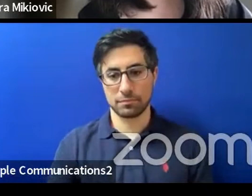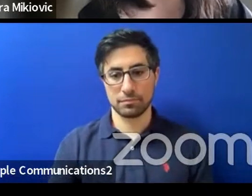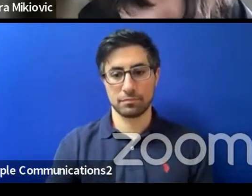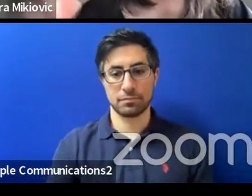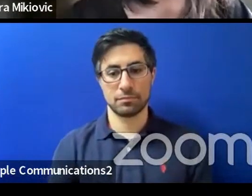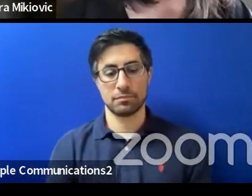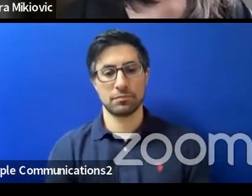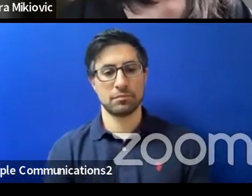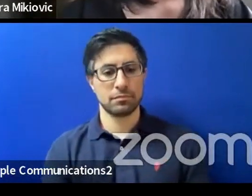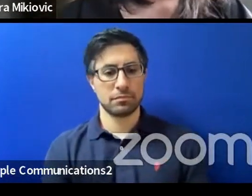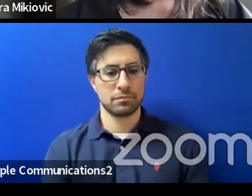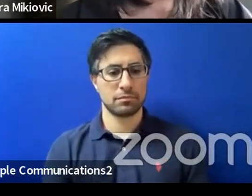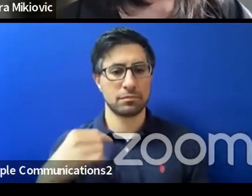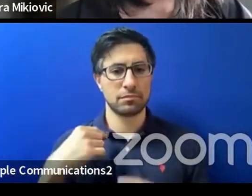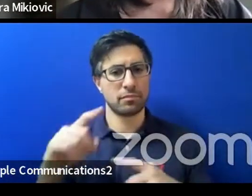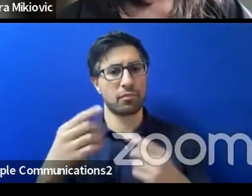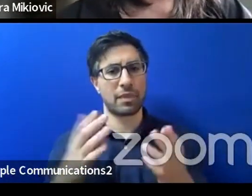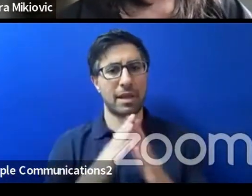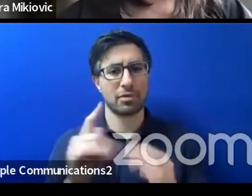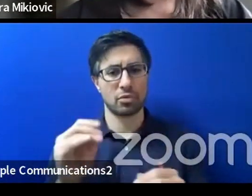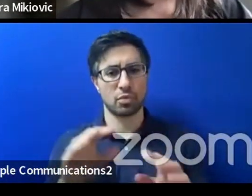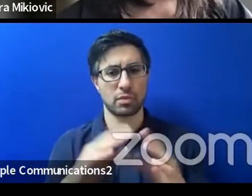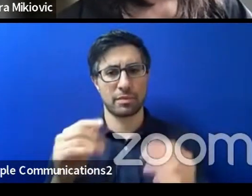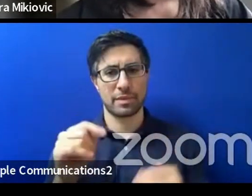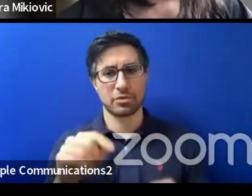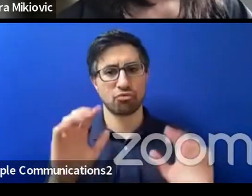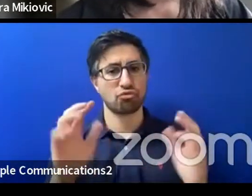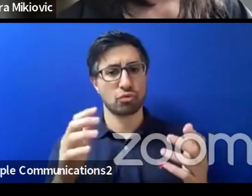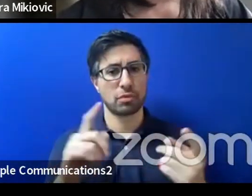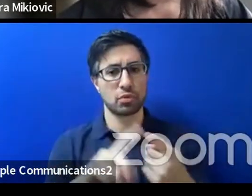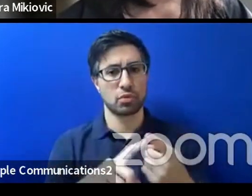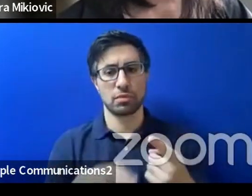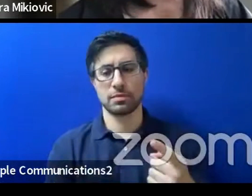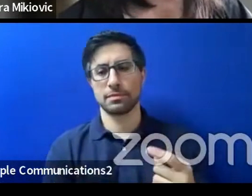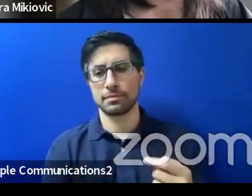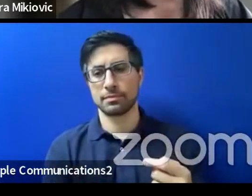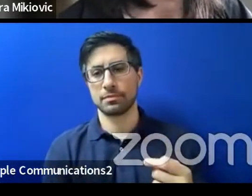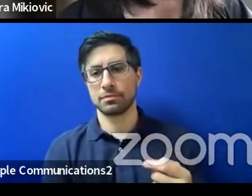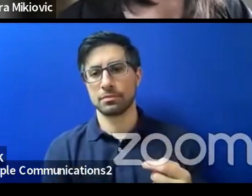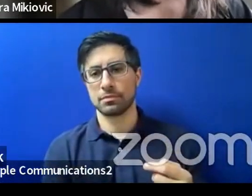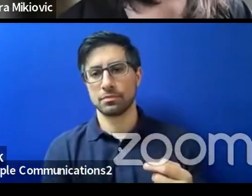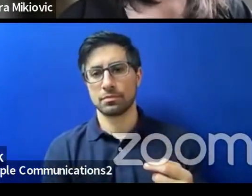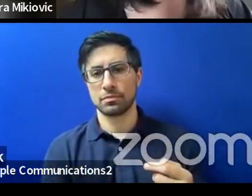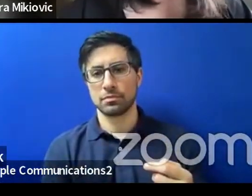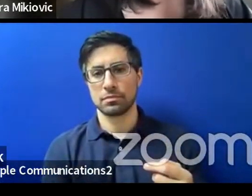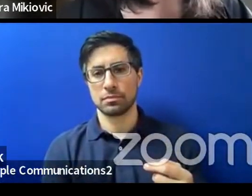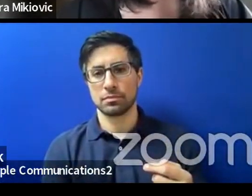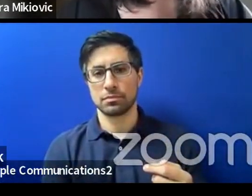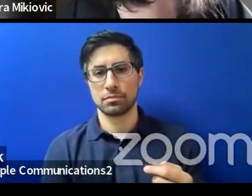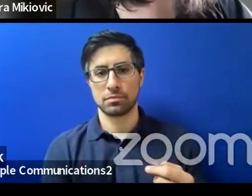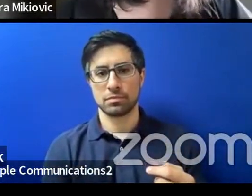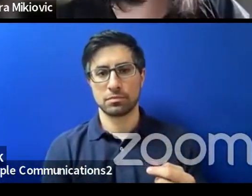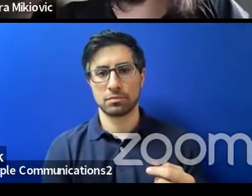thing. I've been asked to open this group up. So right now I'm just